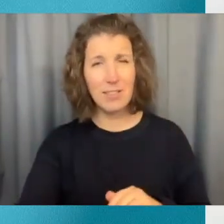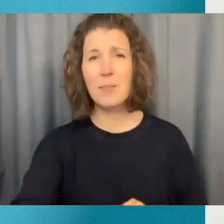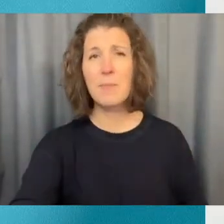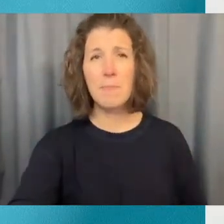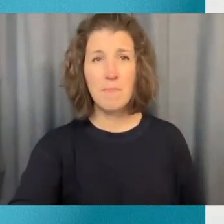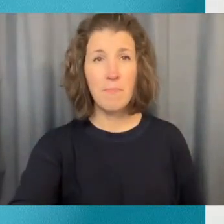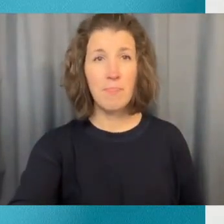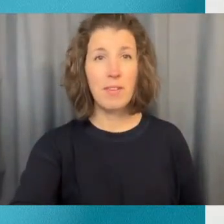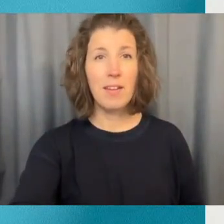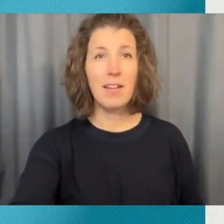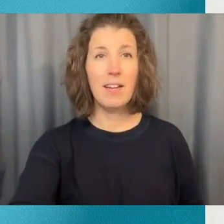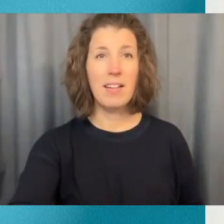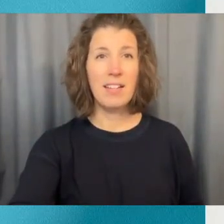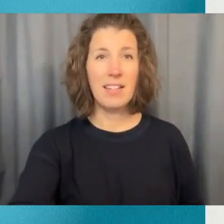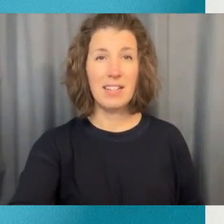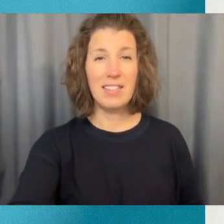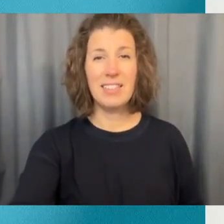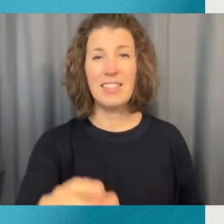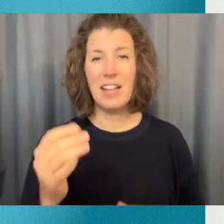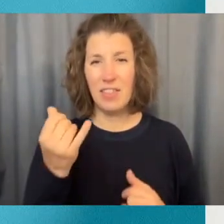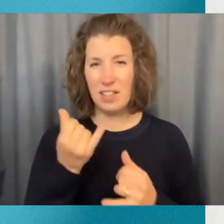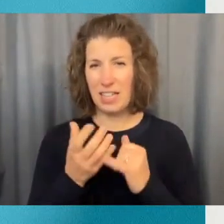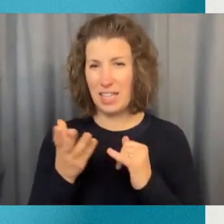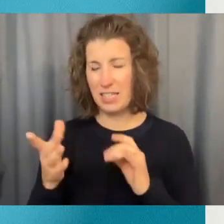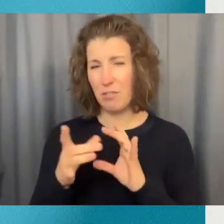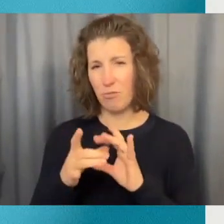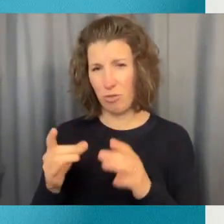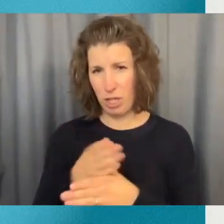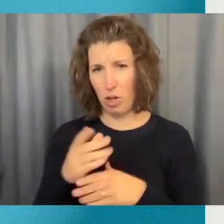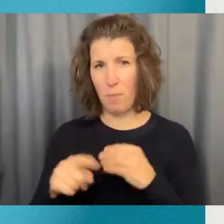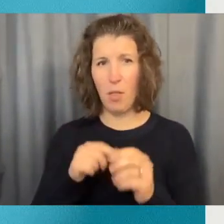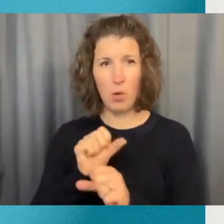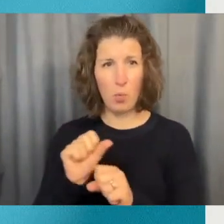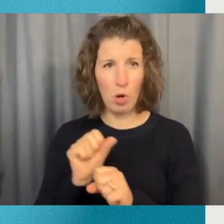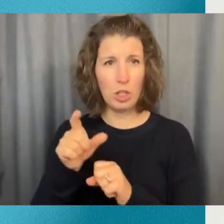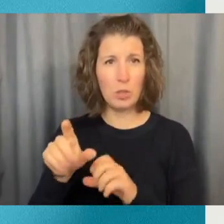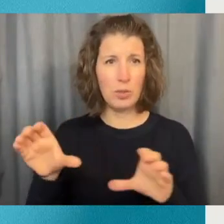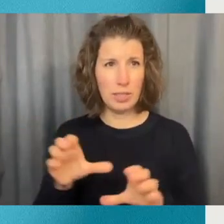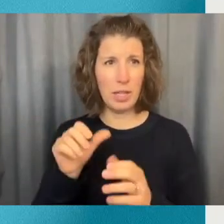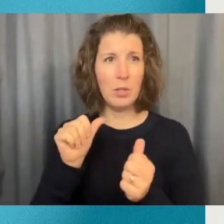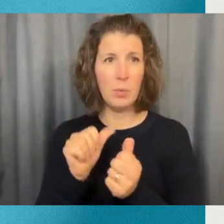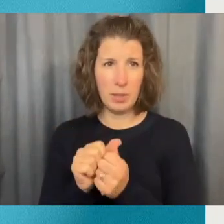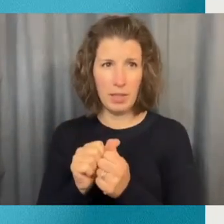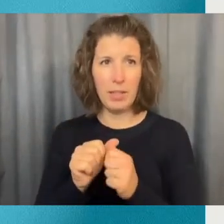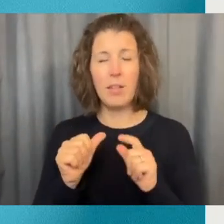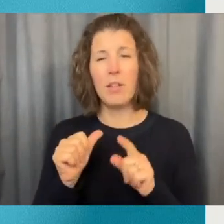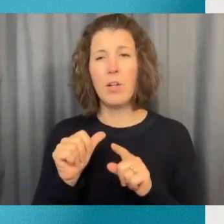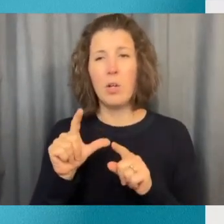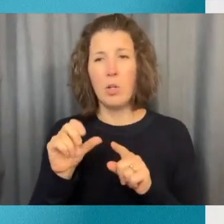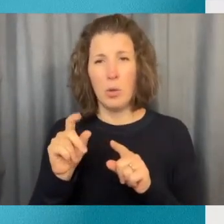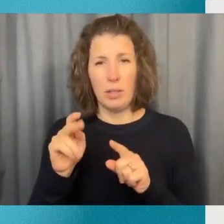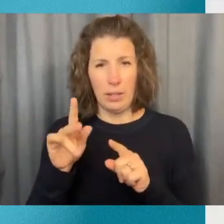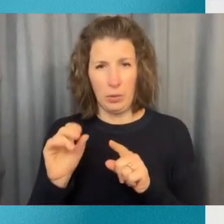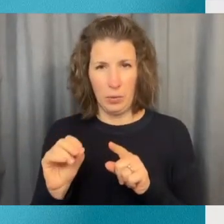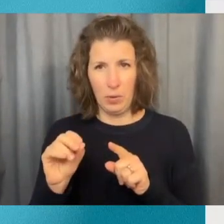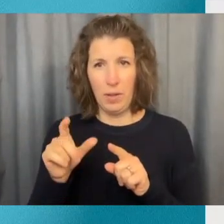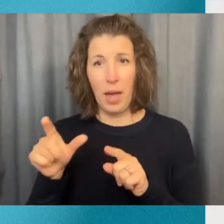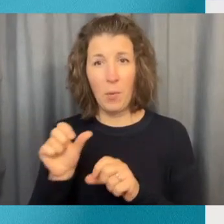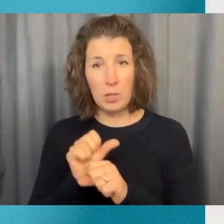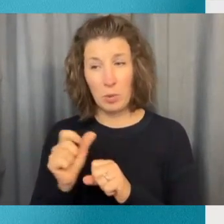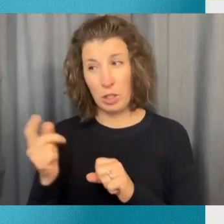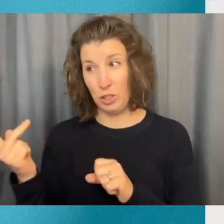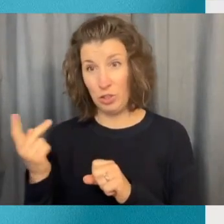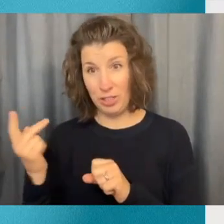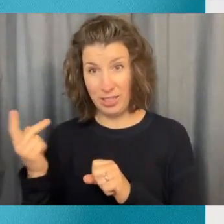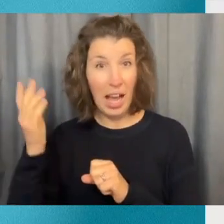the last thing I shared about the work that you did with Lolita Al-Qureshi was work that she and I